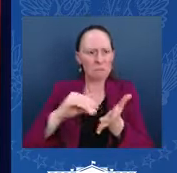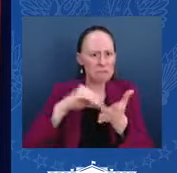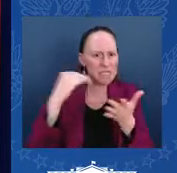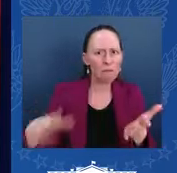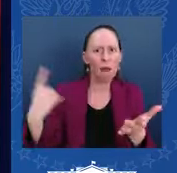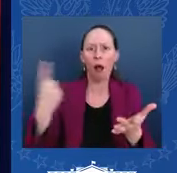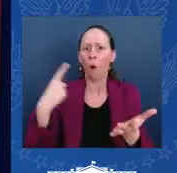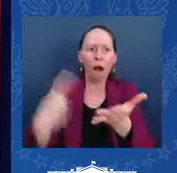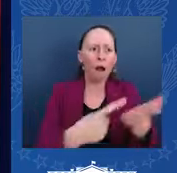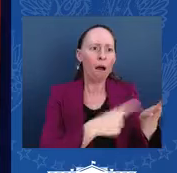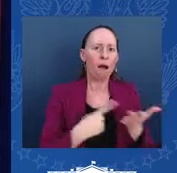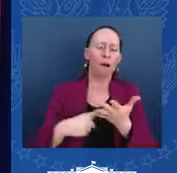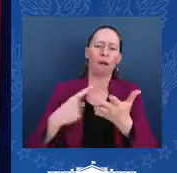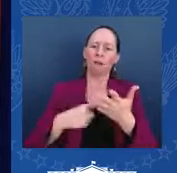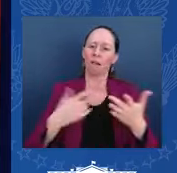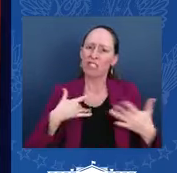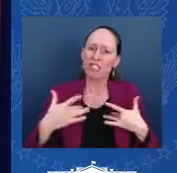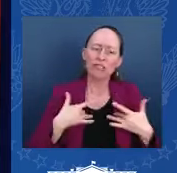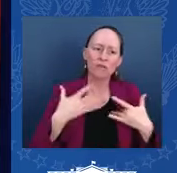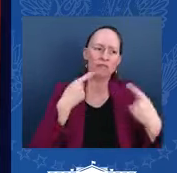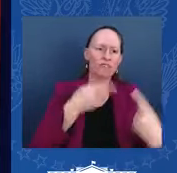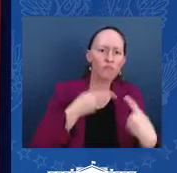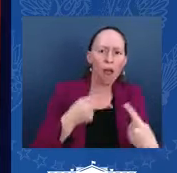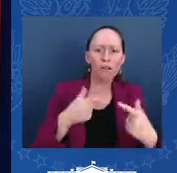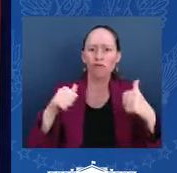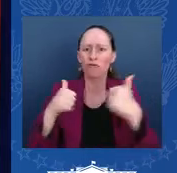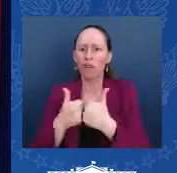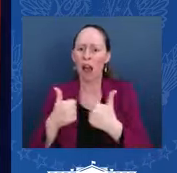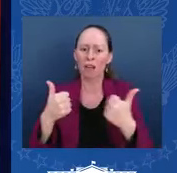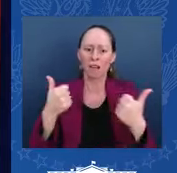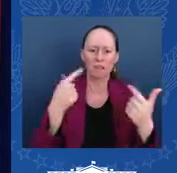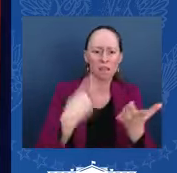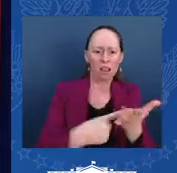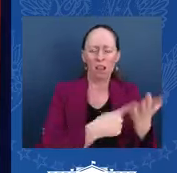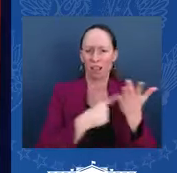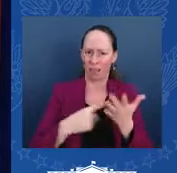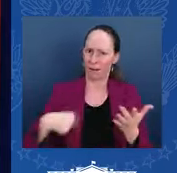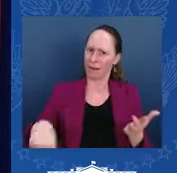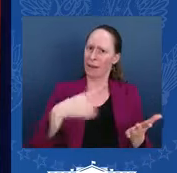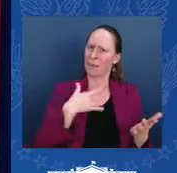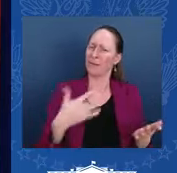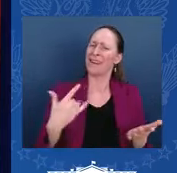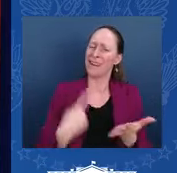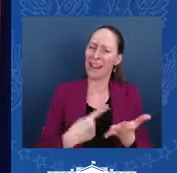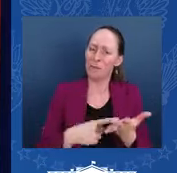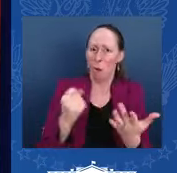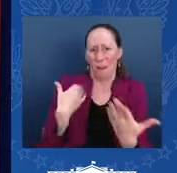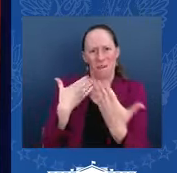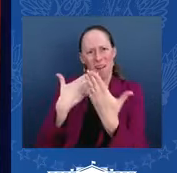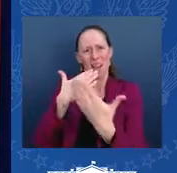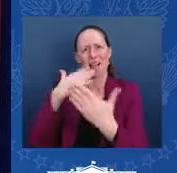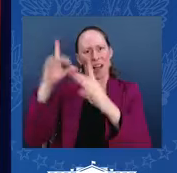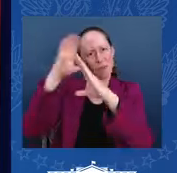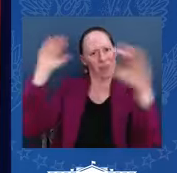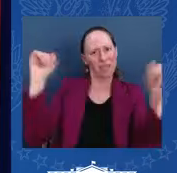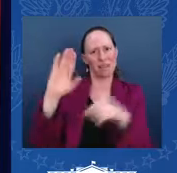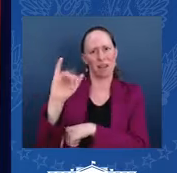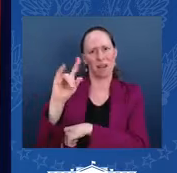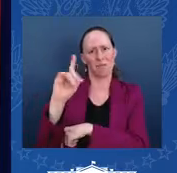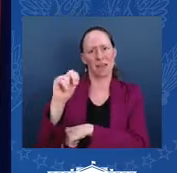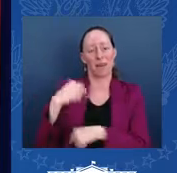costs. But thanks to President Biden, I'm so excited that this year, because of the Inflation Reduction Act, seniors